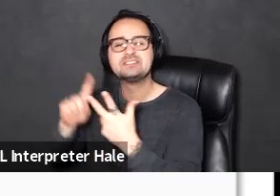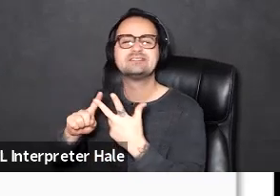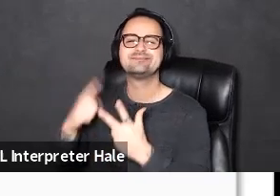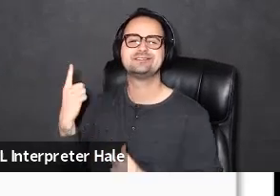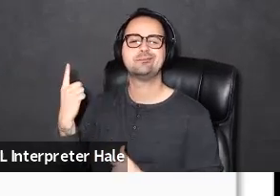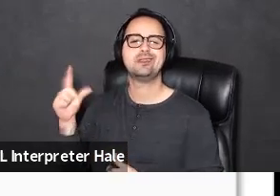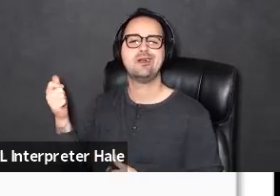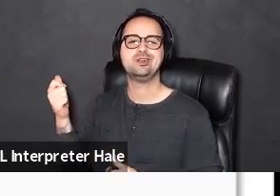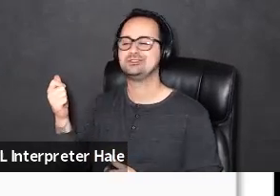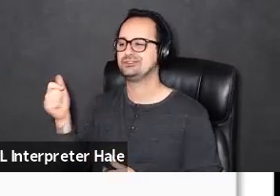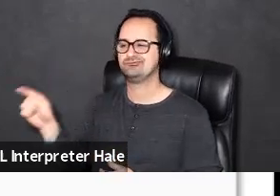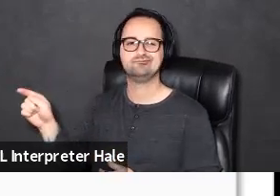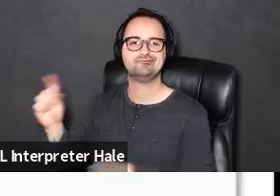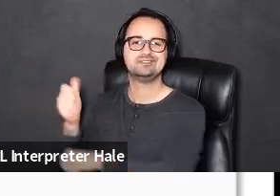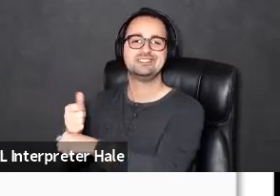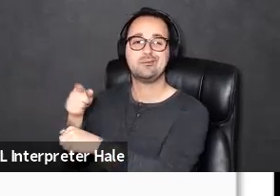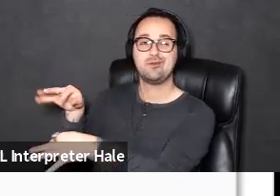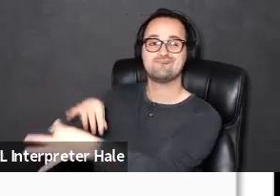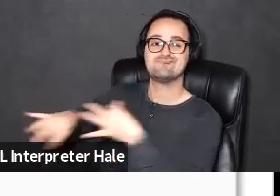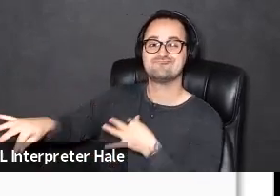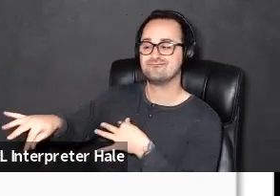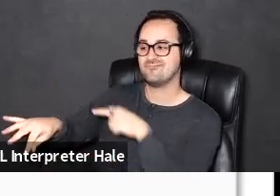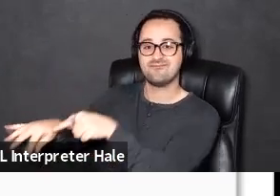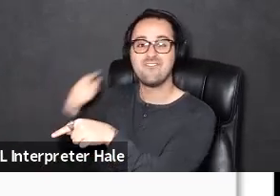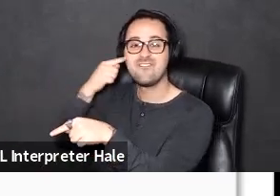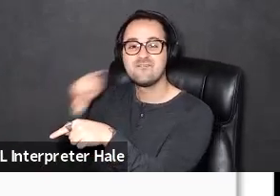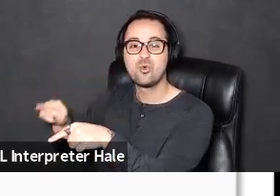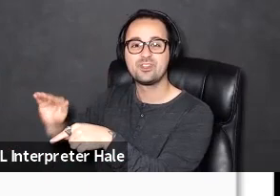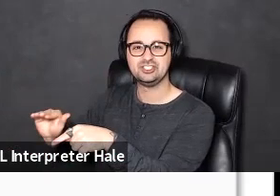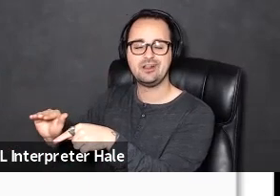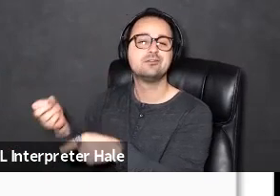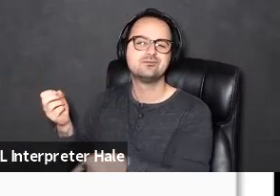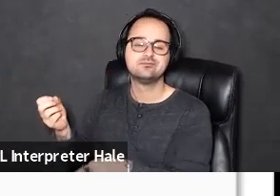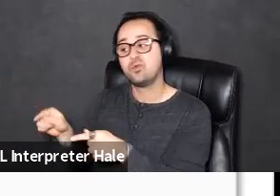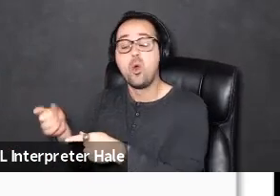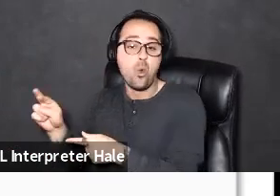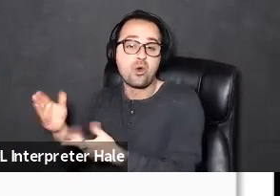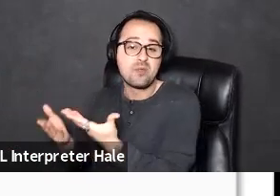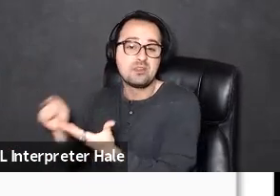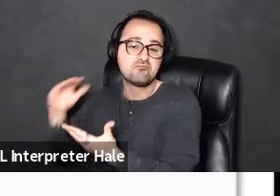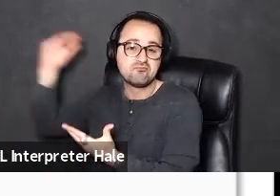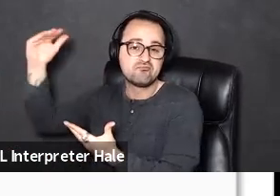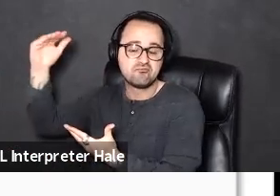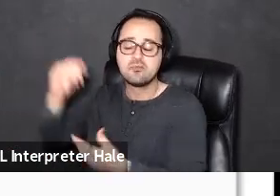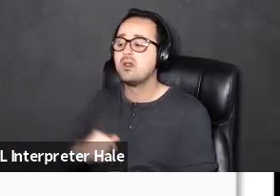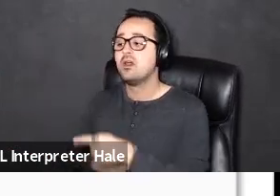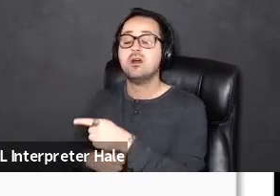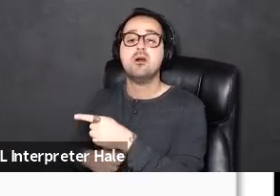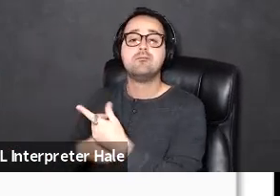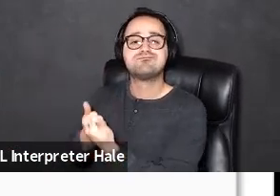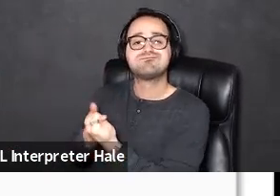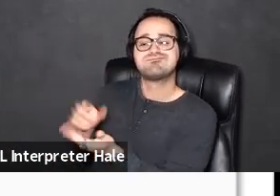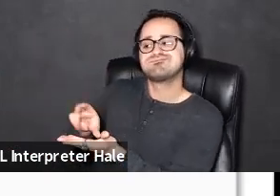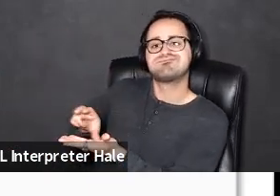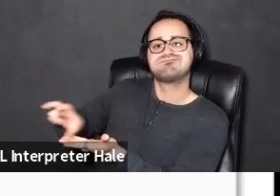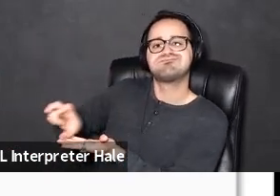setting up the trust on behalf of the child or an adult at that point, and then funding it in any